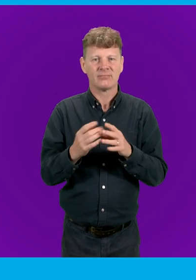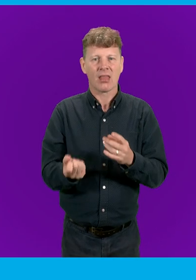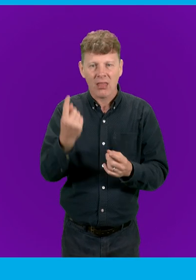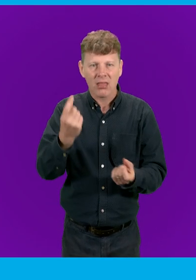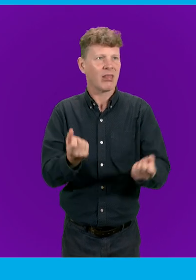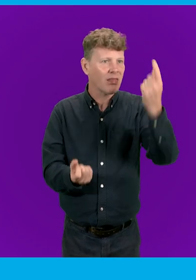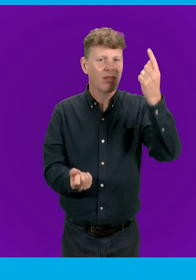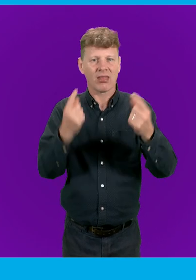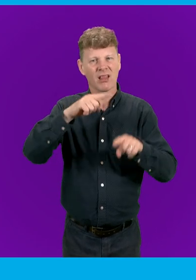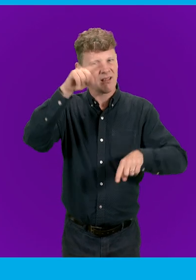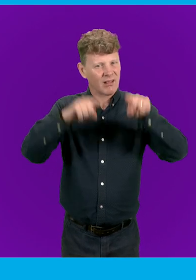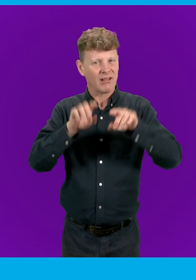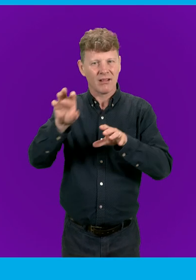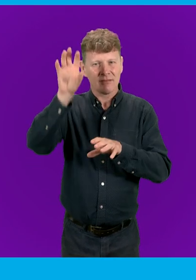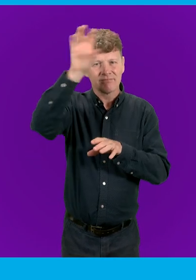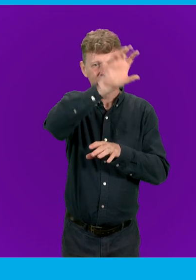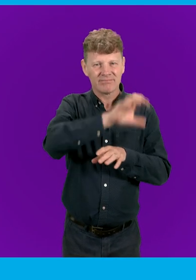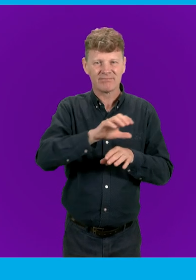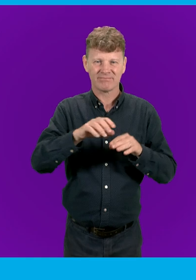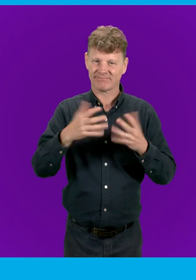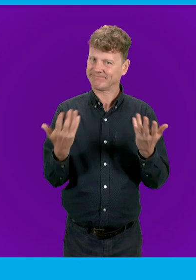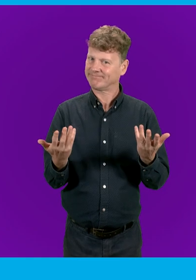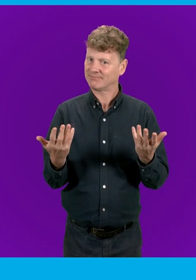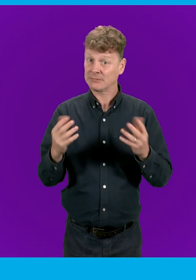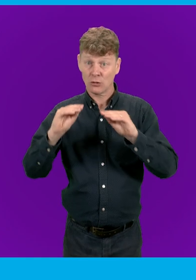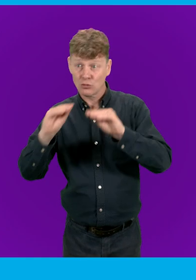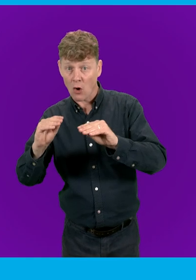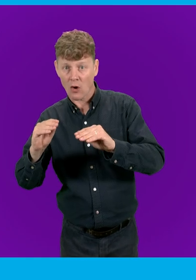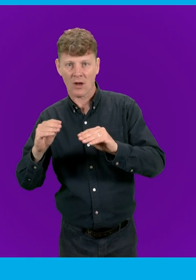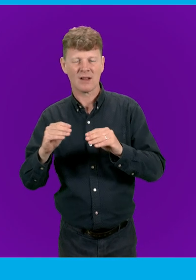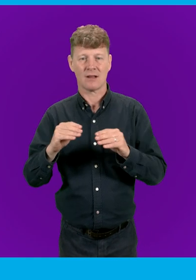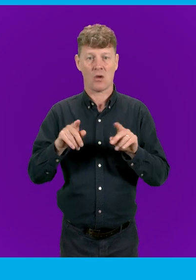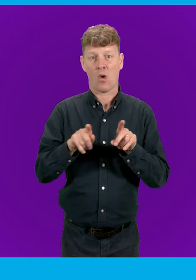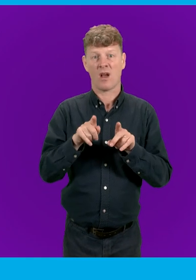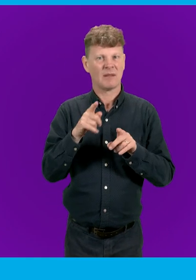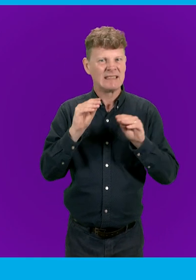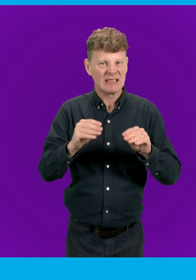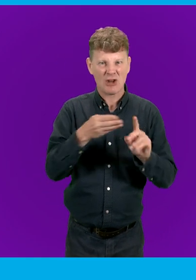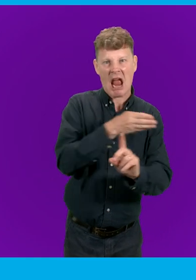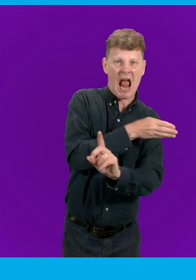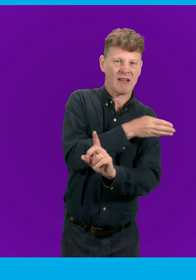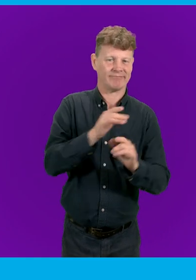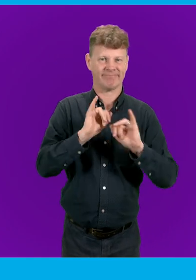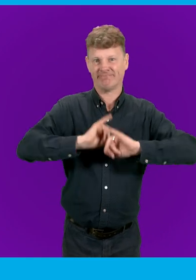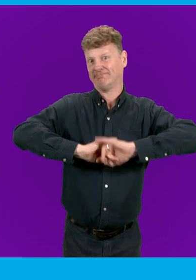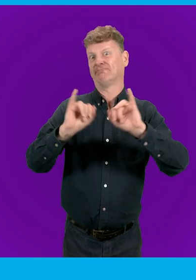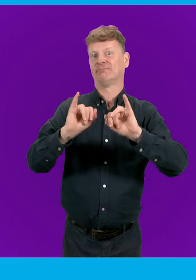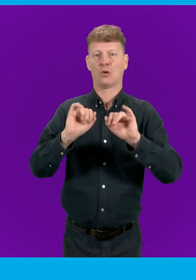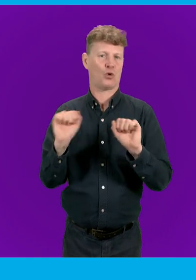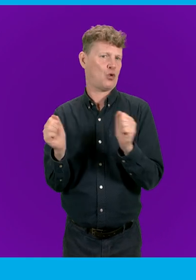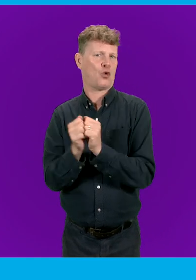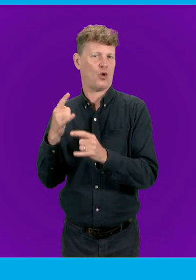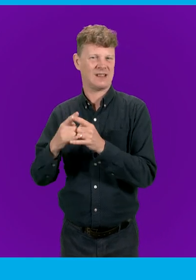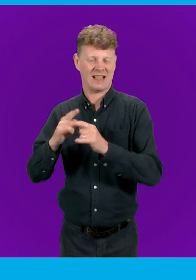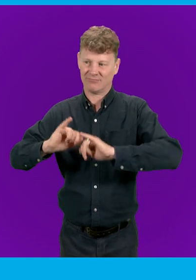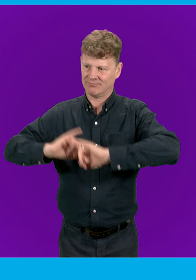how it's taught, how in-depth it's taught. Often it's the kind of extremes of consent or the lack of consent in terms of those extremes rather than